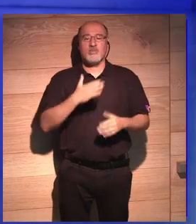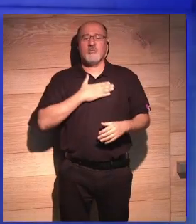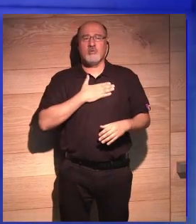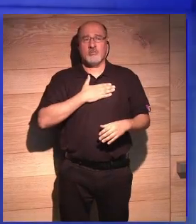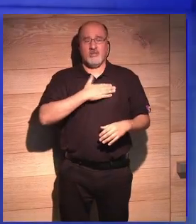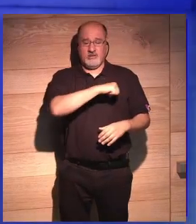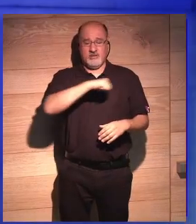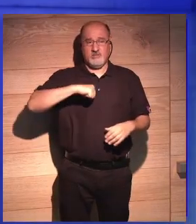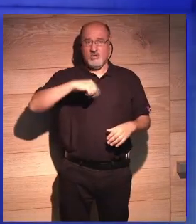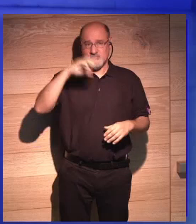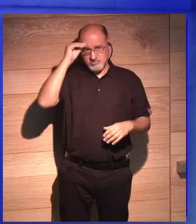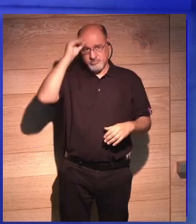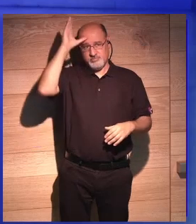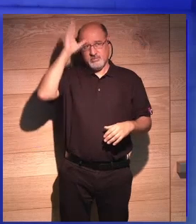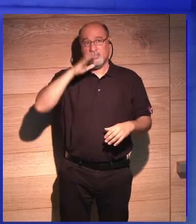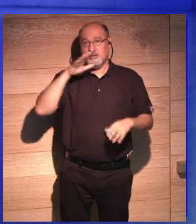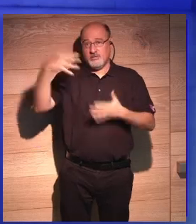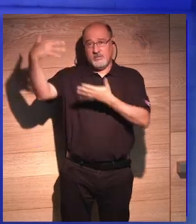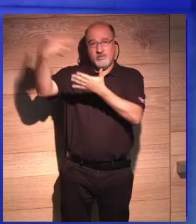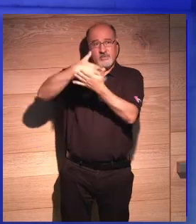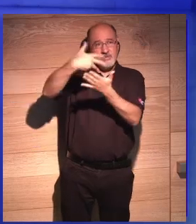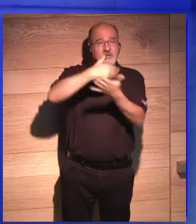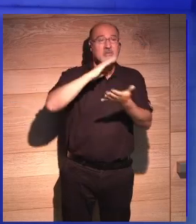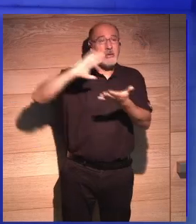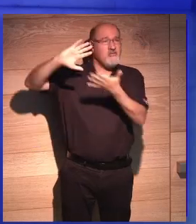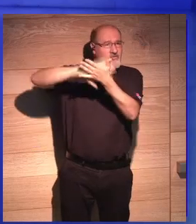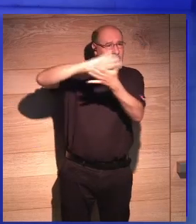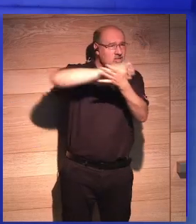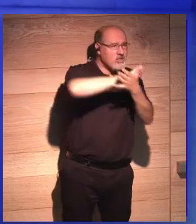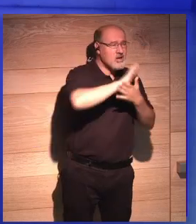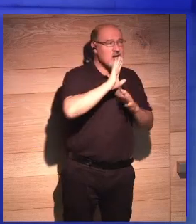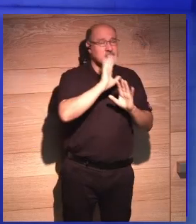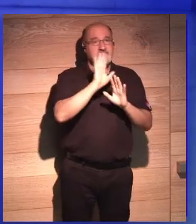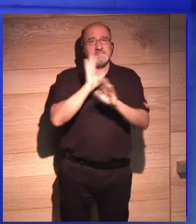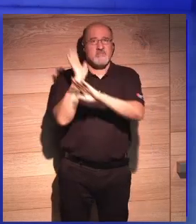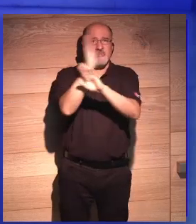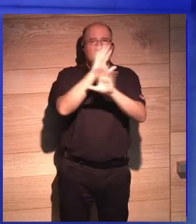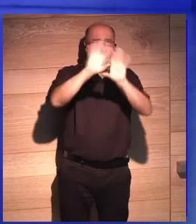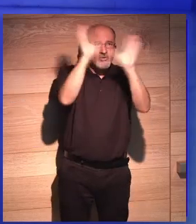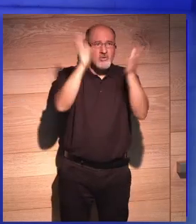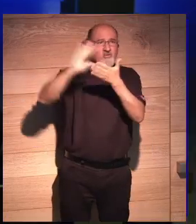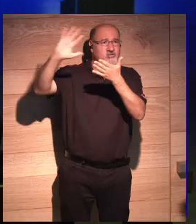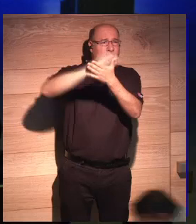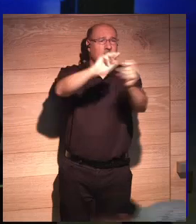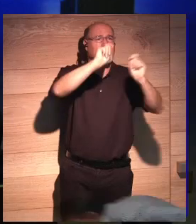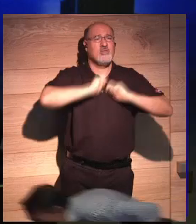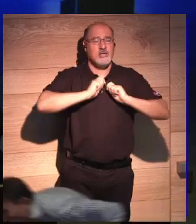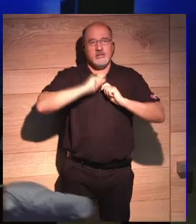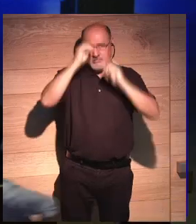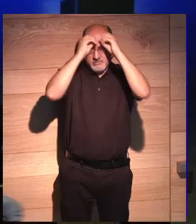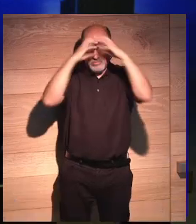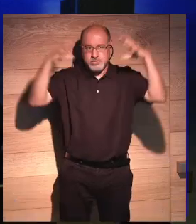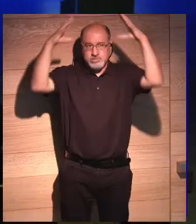inspiration from all kinds of places. And before I came here, I was thinking, what was it that really inspired me the